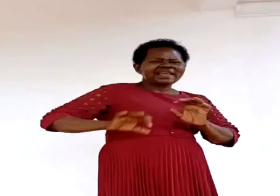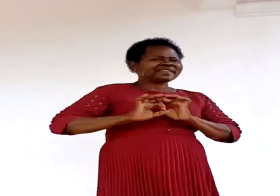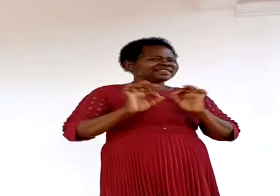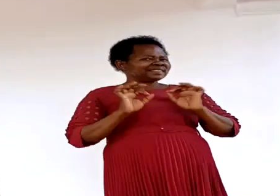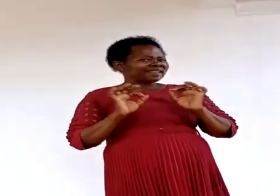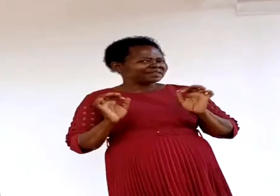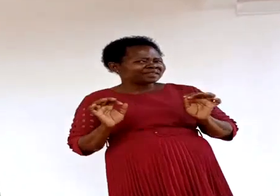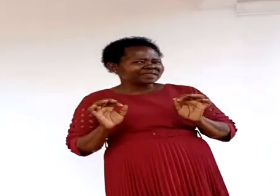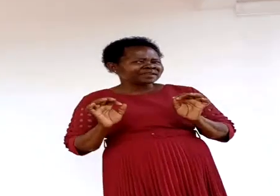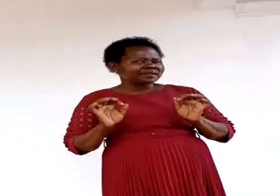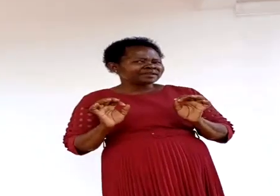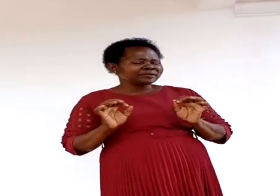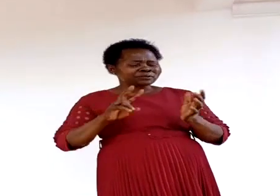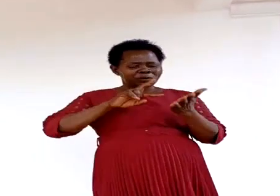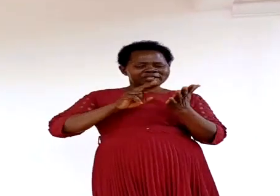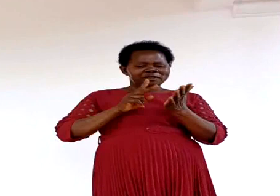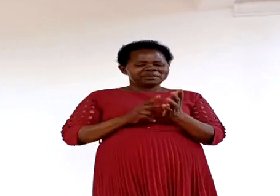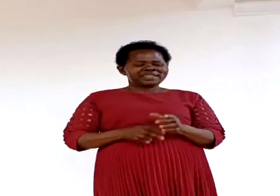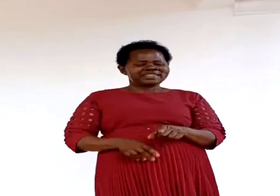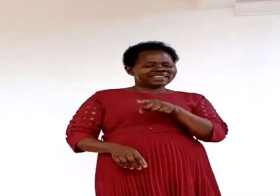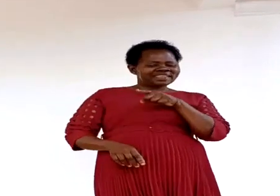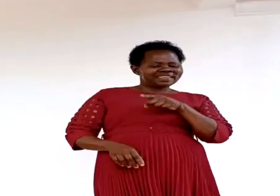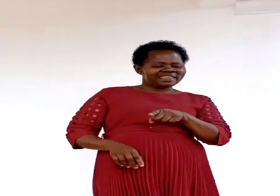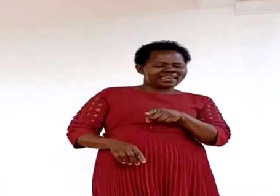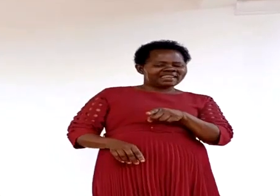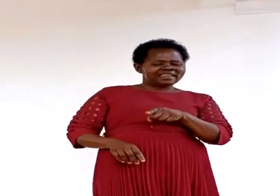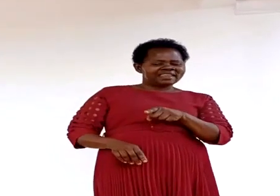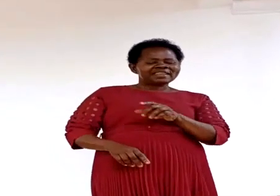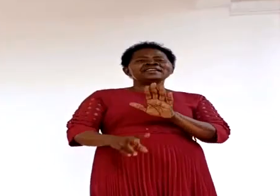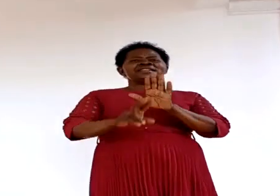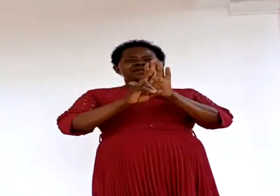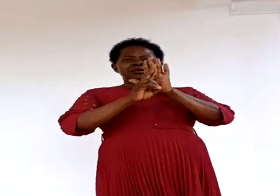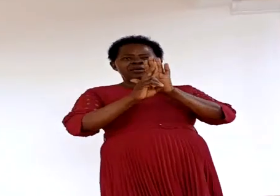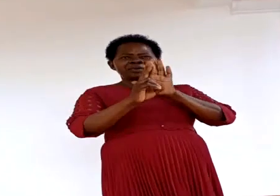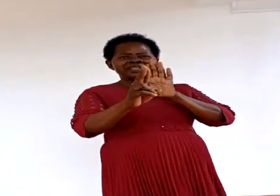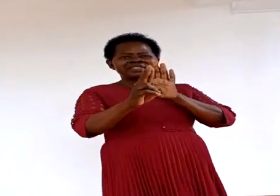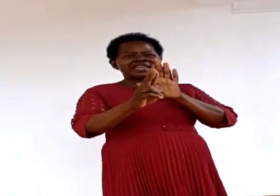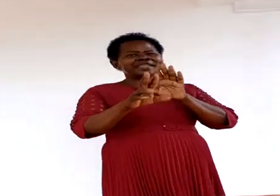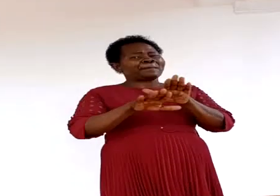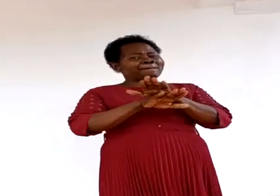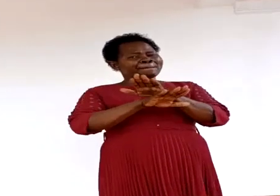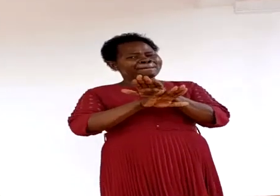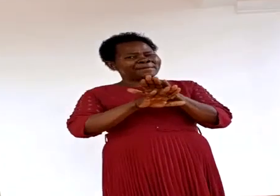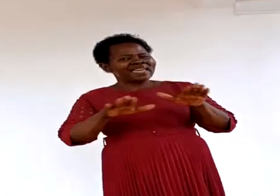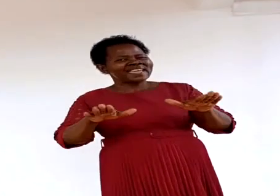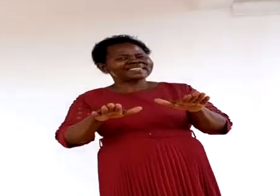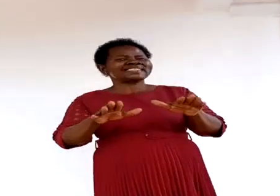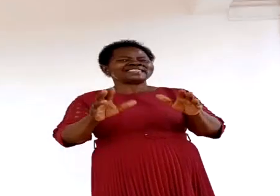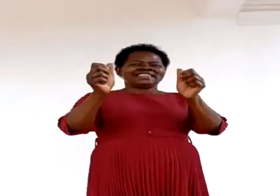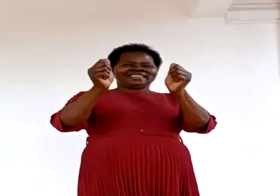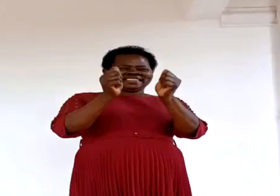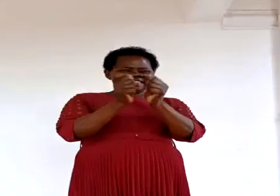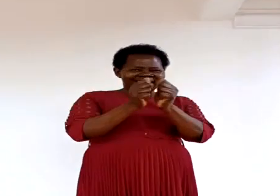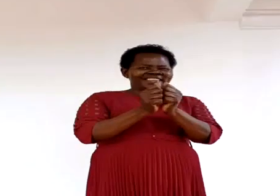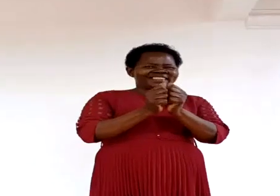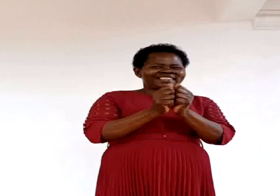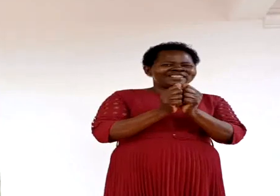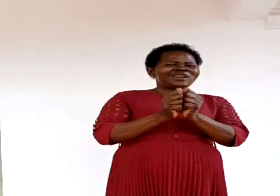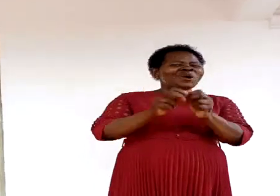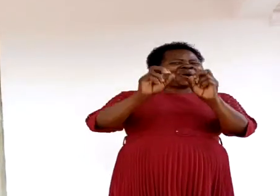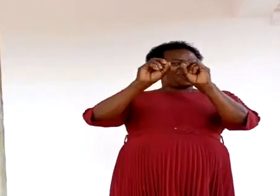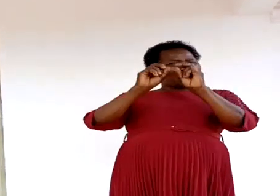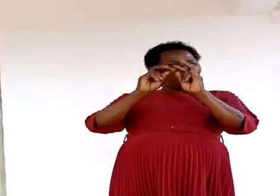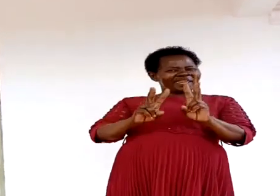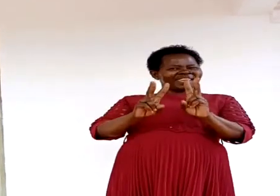10, but there's no balance. This means this represent base